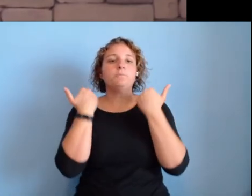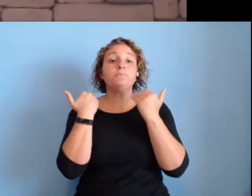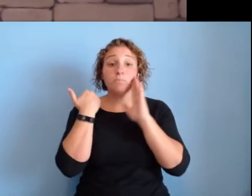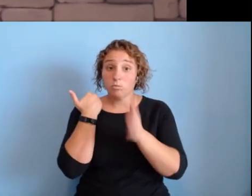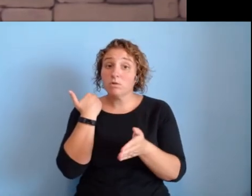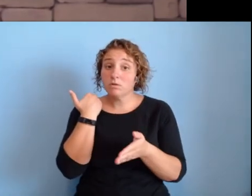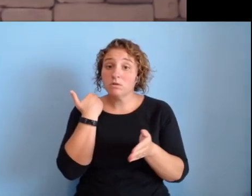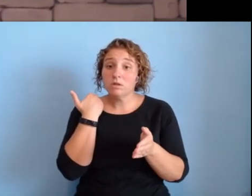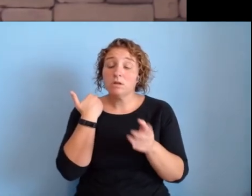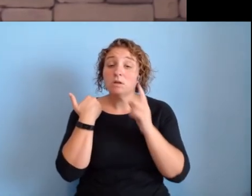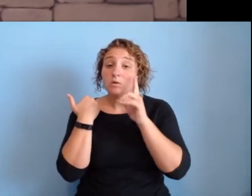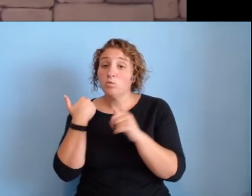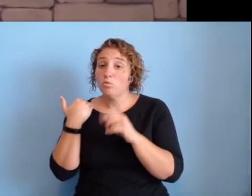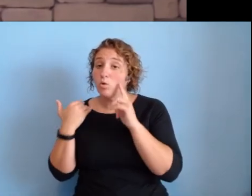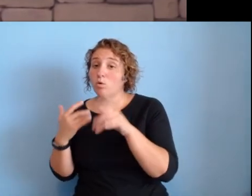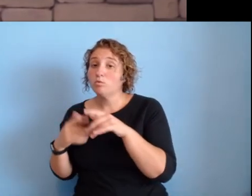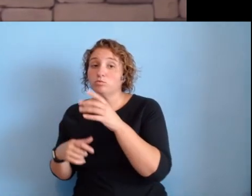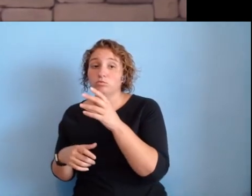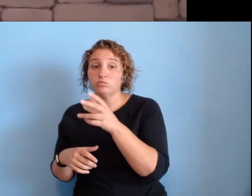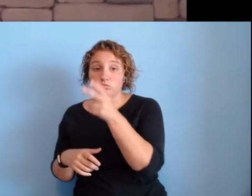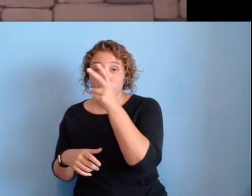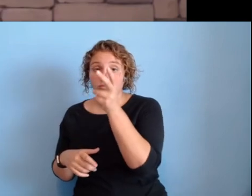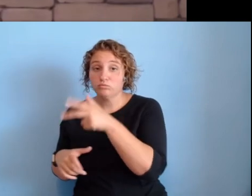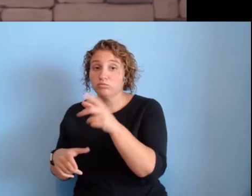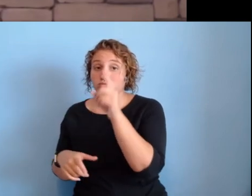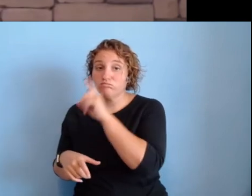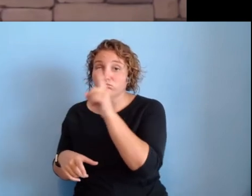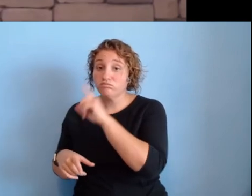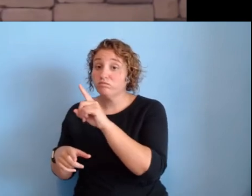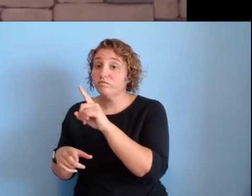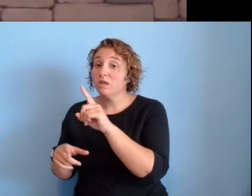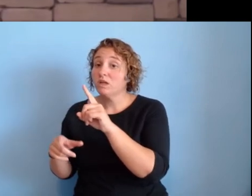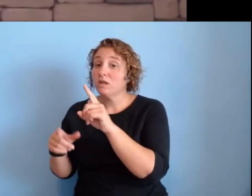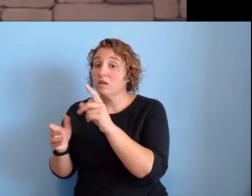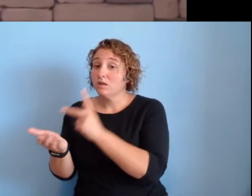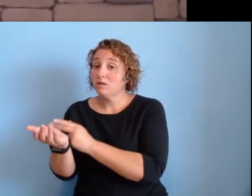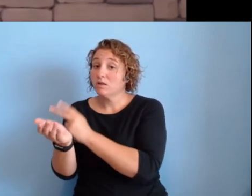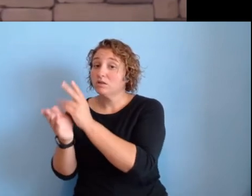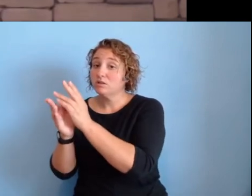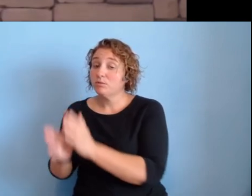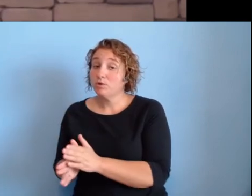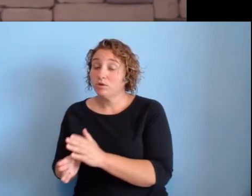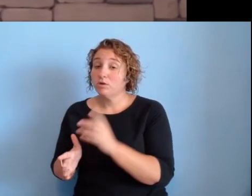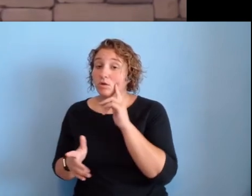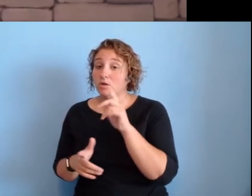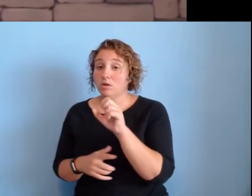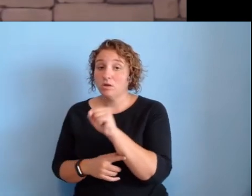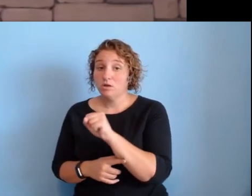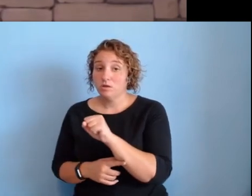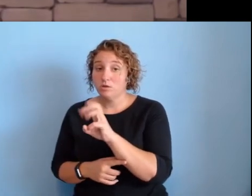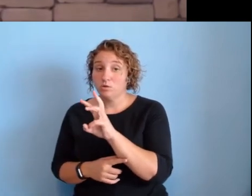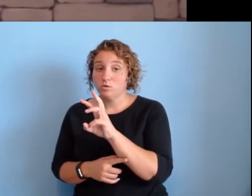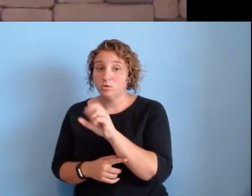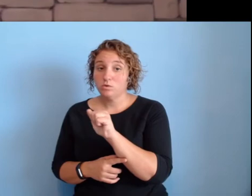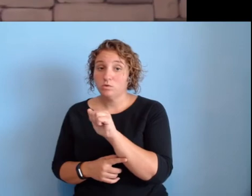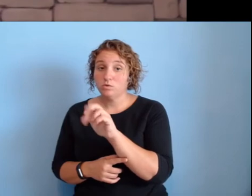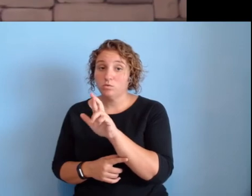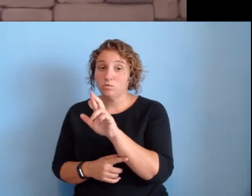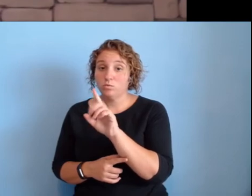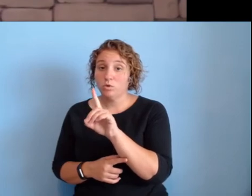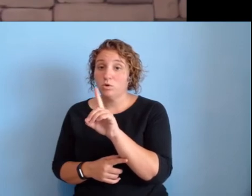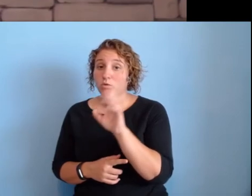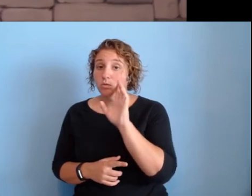Woe to the idle shepherd that leaveth the flock. The sword, here it is again, shall be upon his arm and upon his right